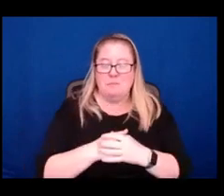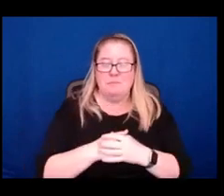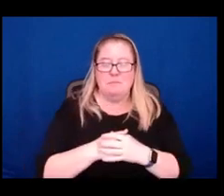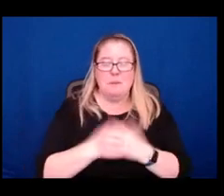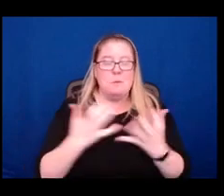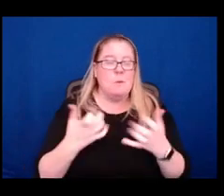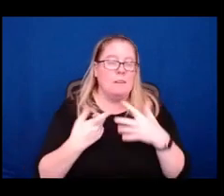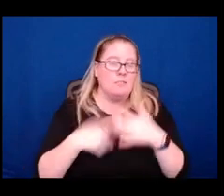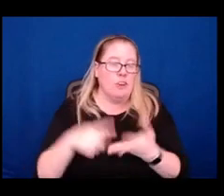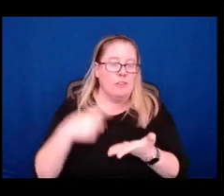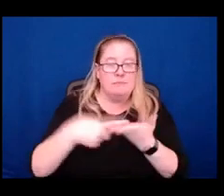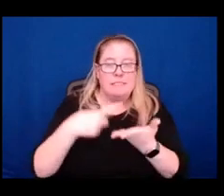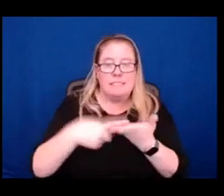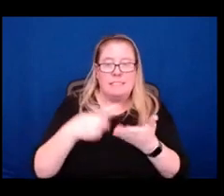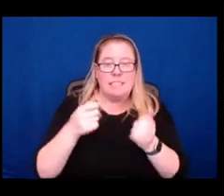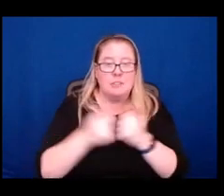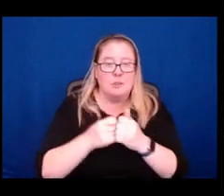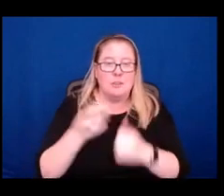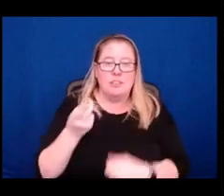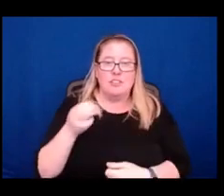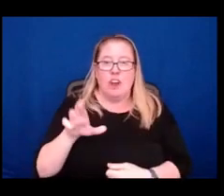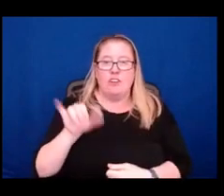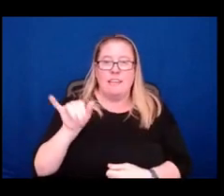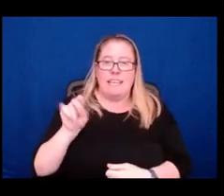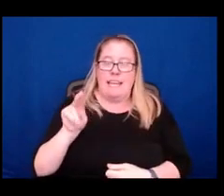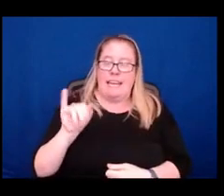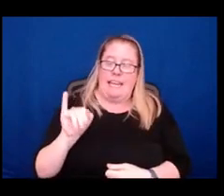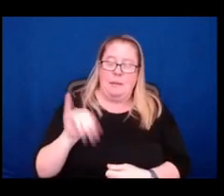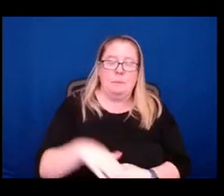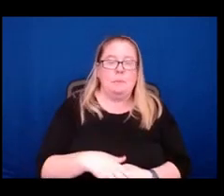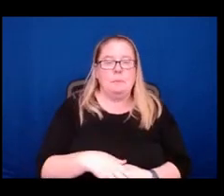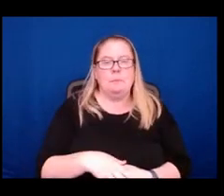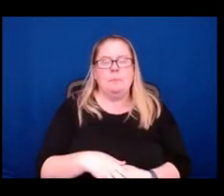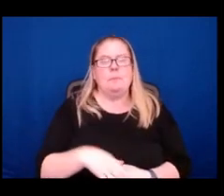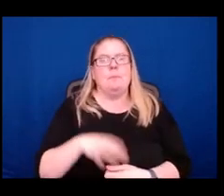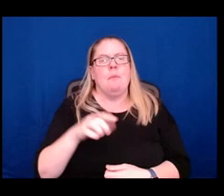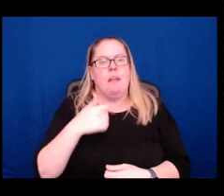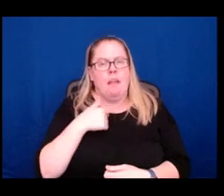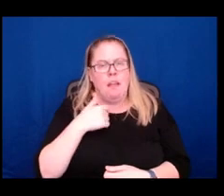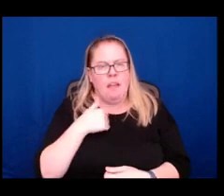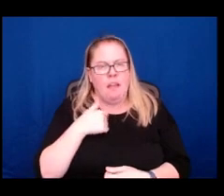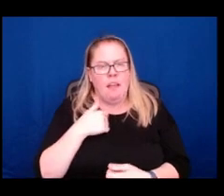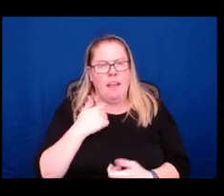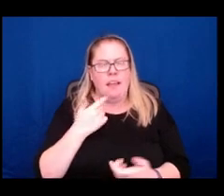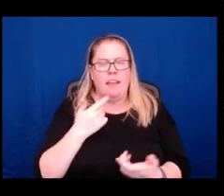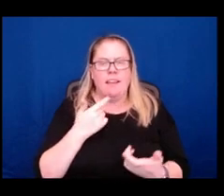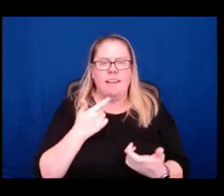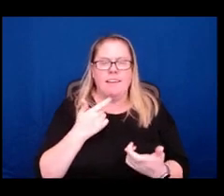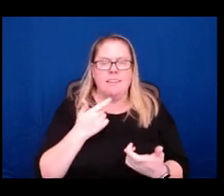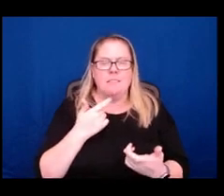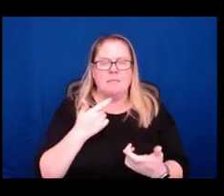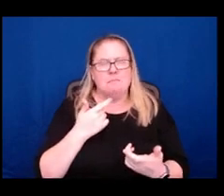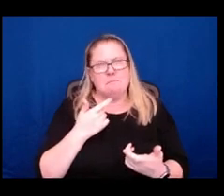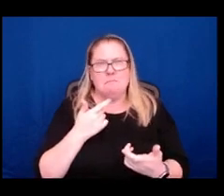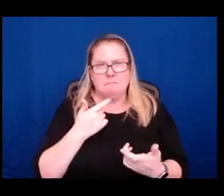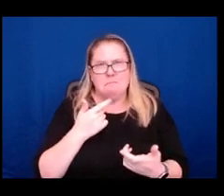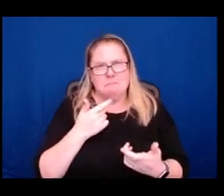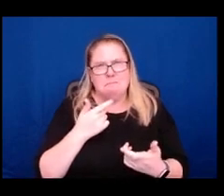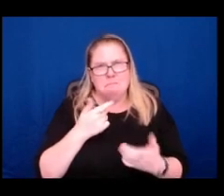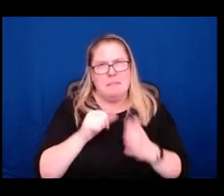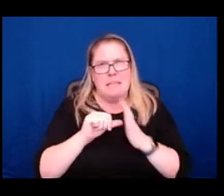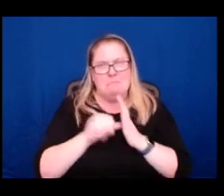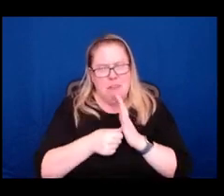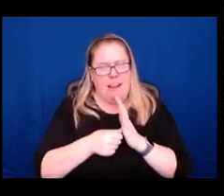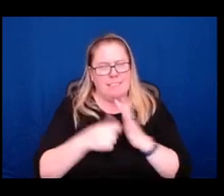the conversation off with Dr. Yenny. I was really I want to say impressed and excited once I learned